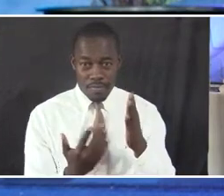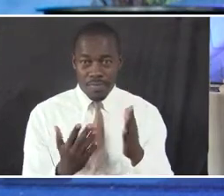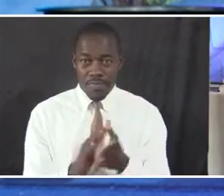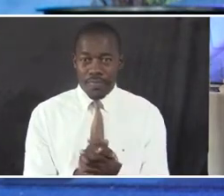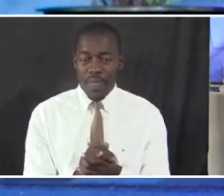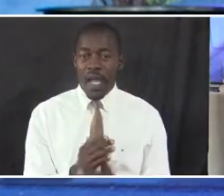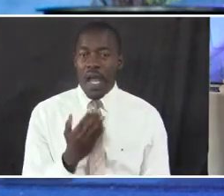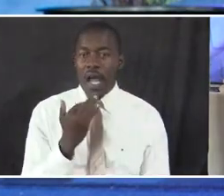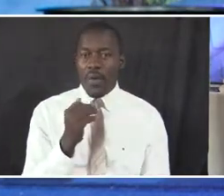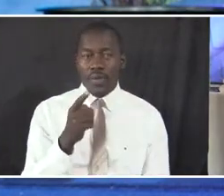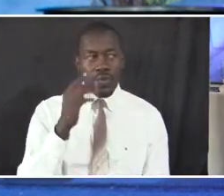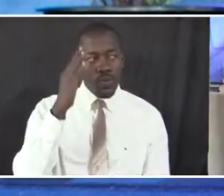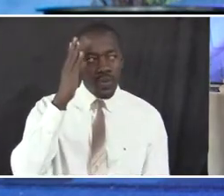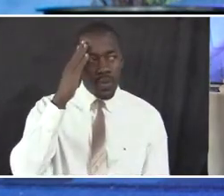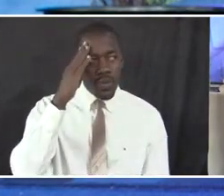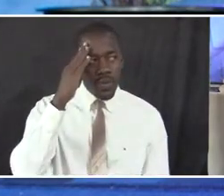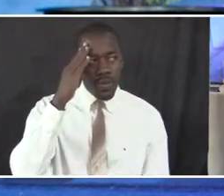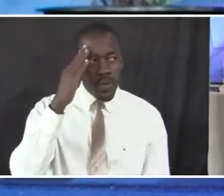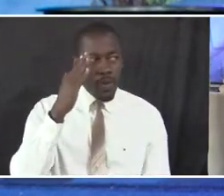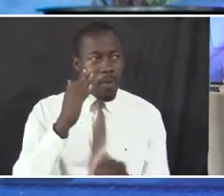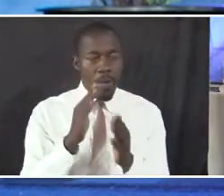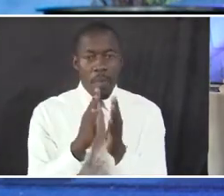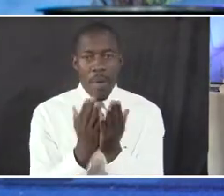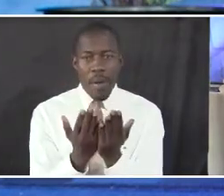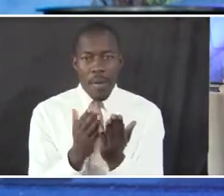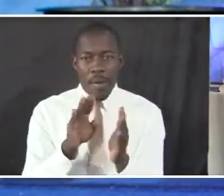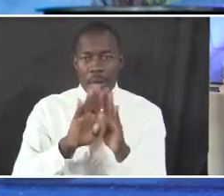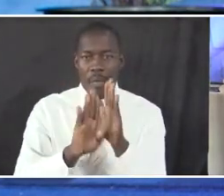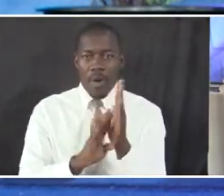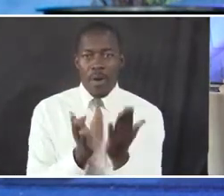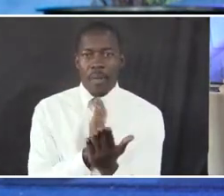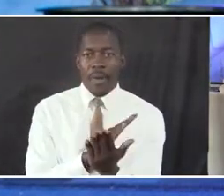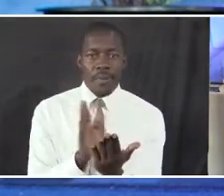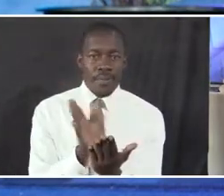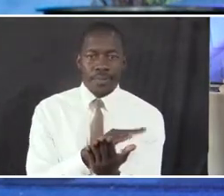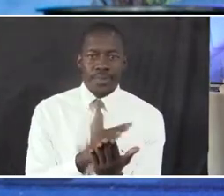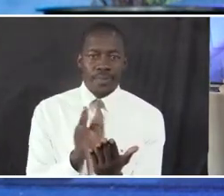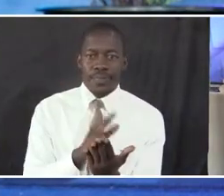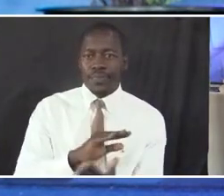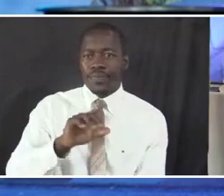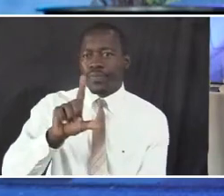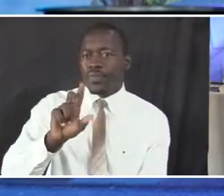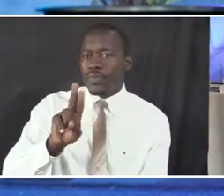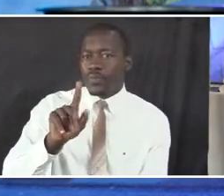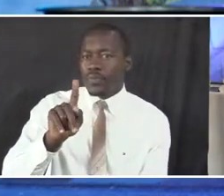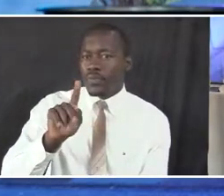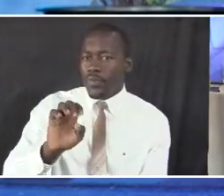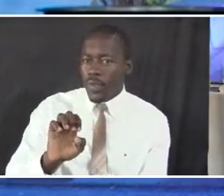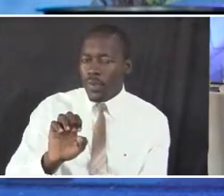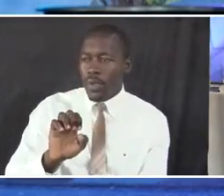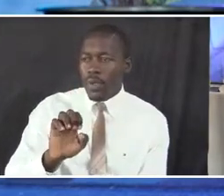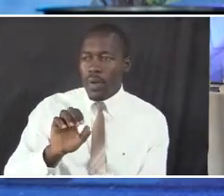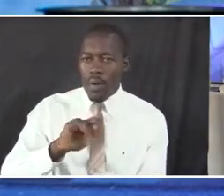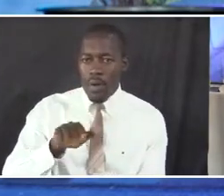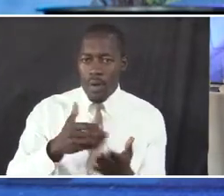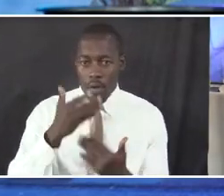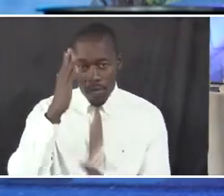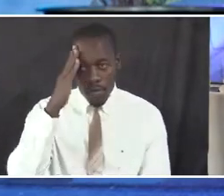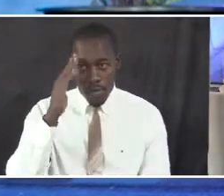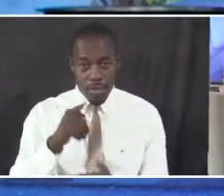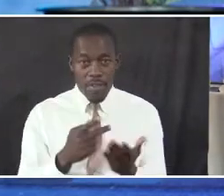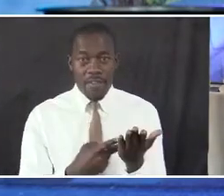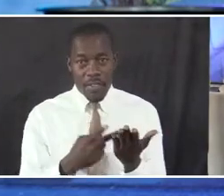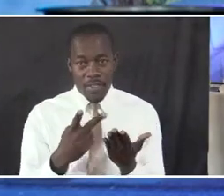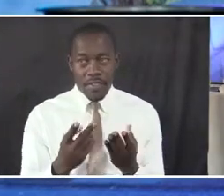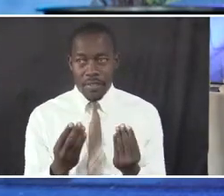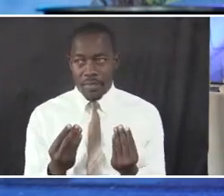go with me to the book of Luke. Go with me to the book of Luke, and I'm going to read a very familiar text that I think